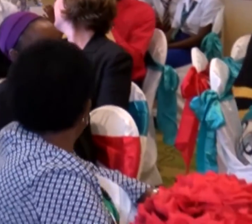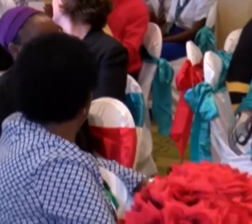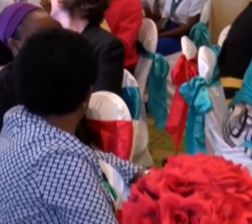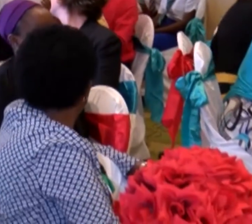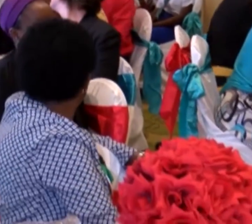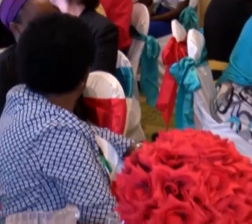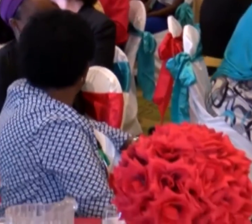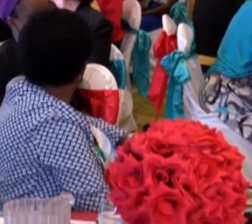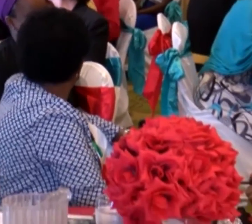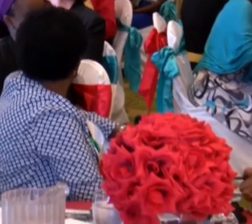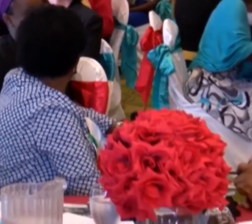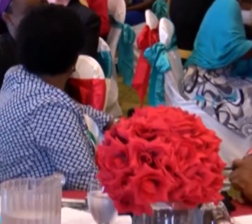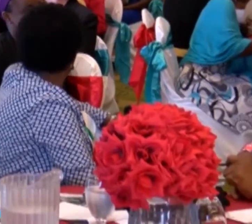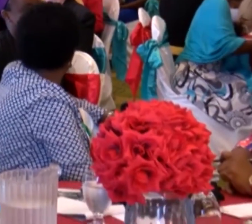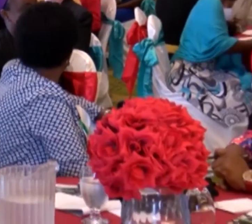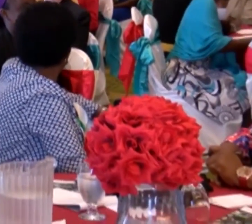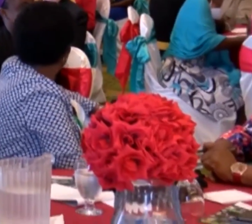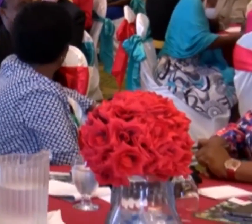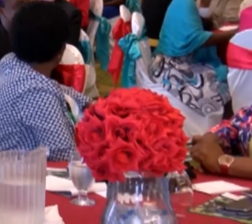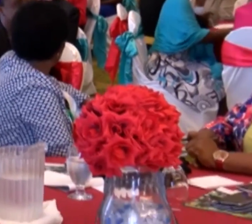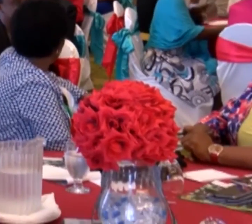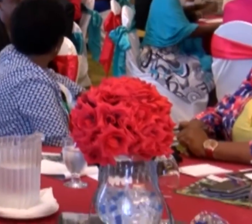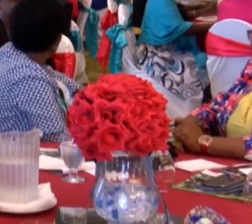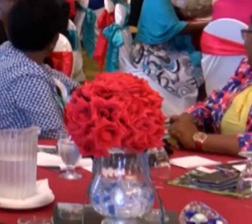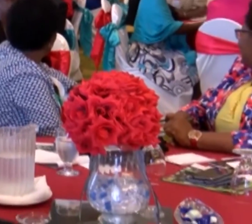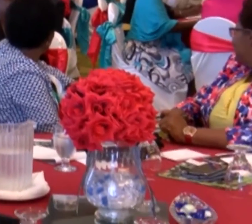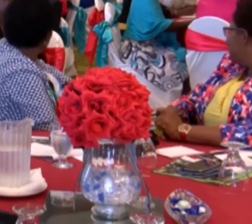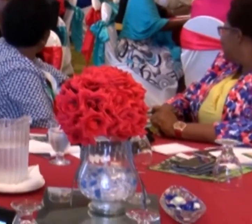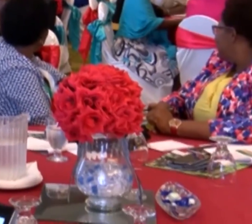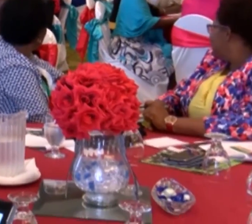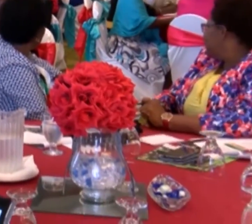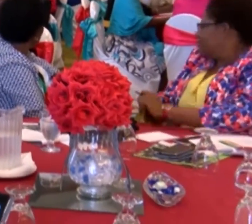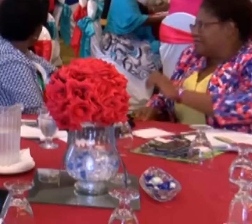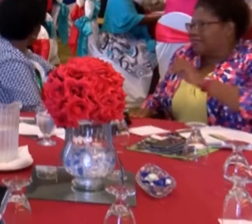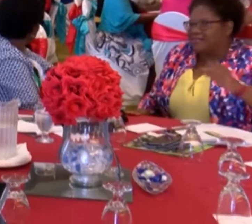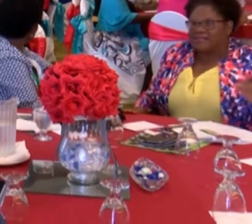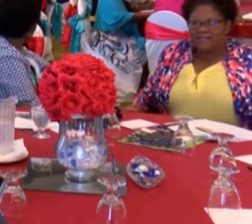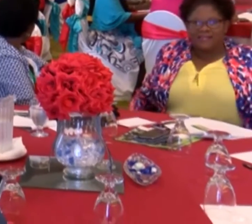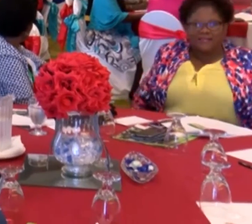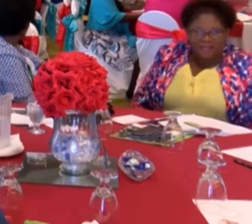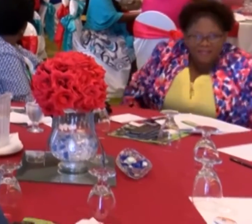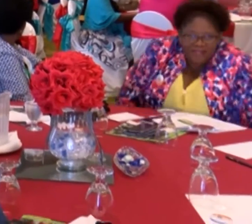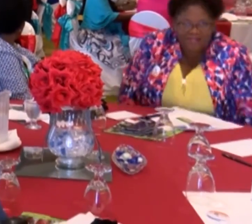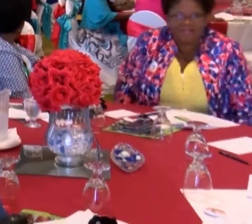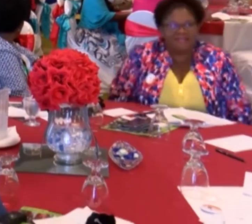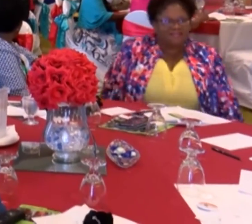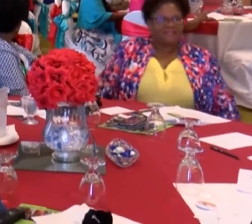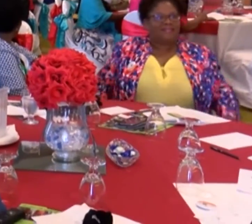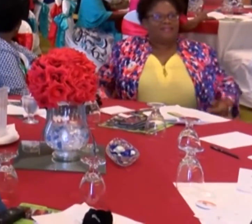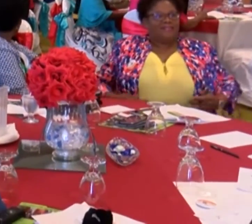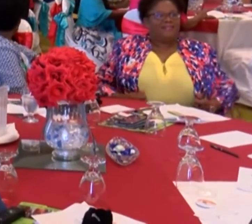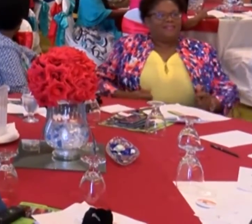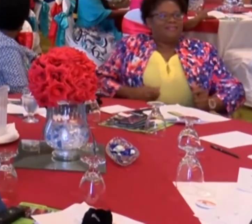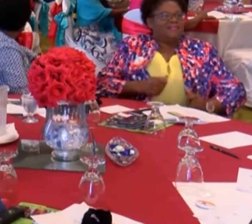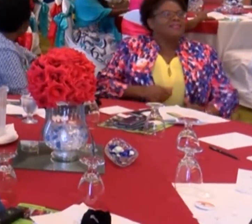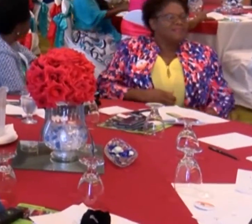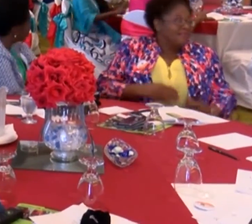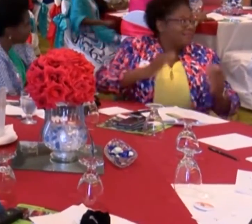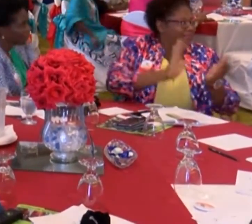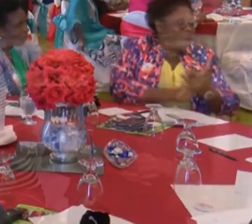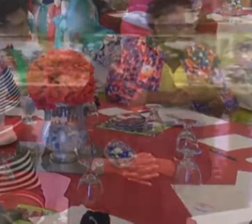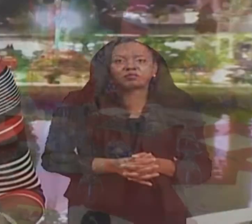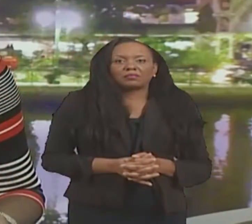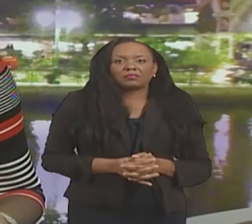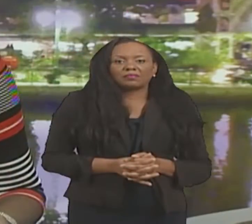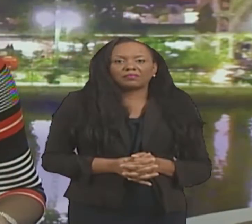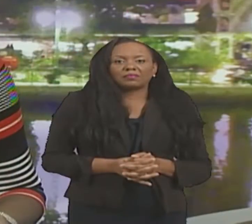Foundation of Barbados and the Healthy Caribbean Coalition titled Beyond the Call to Action Towards School Policies in Support